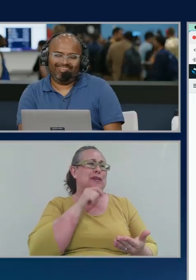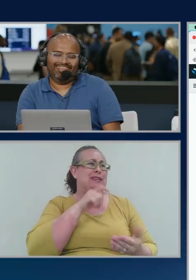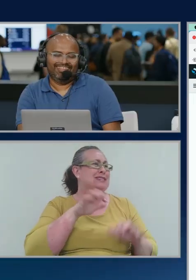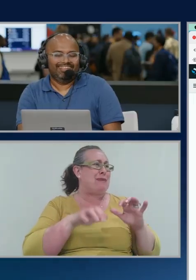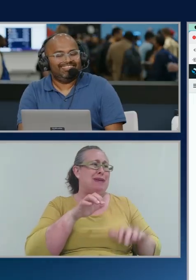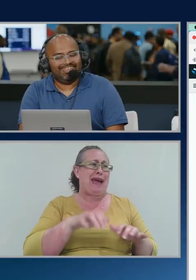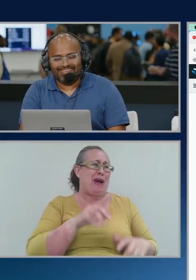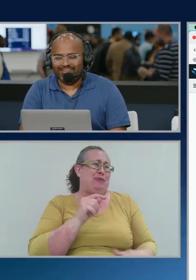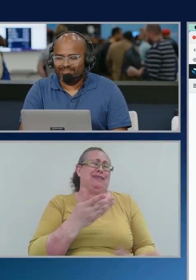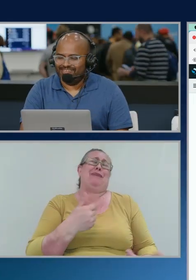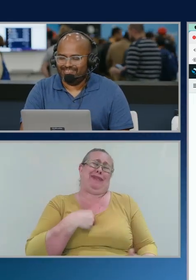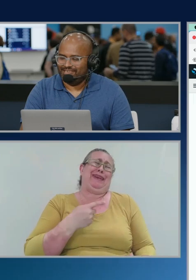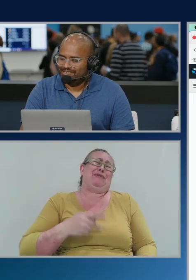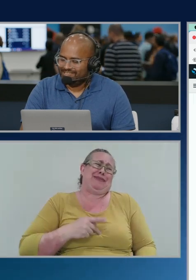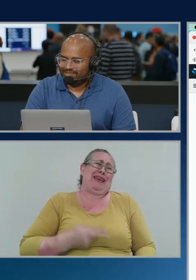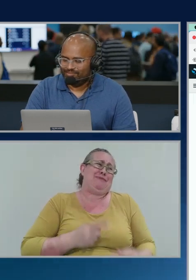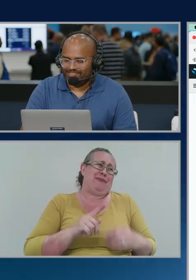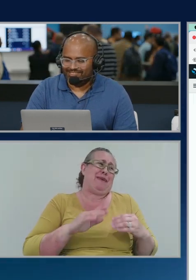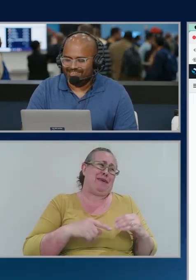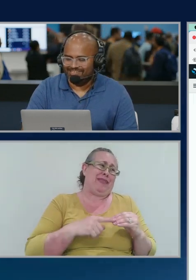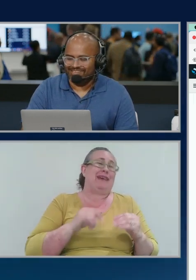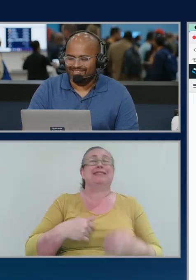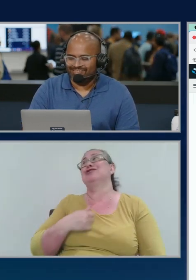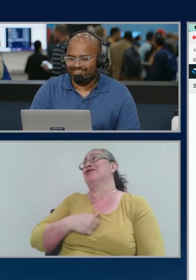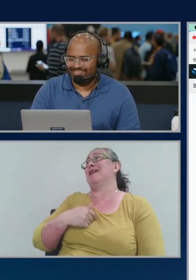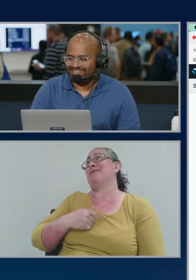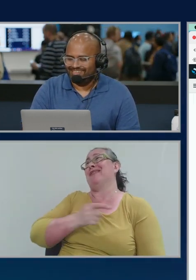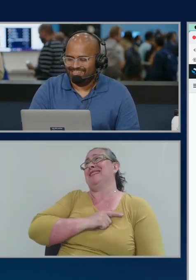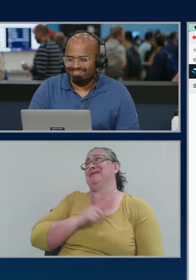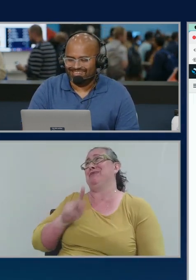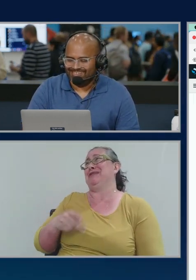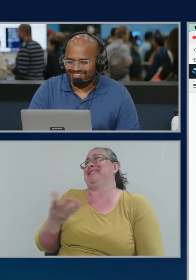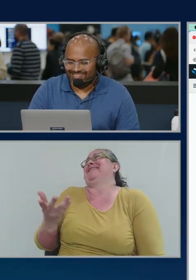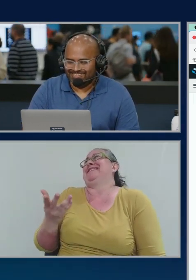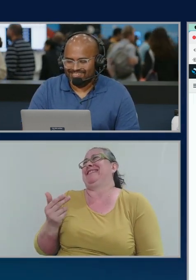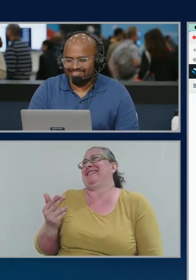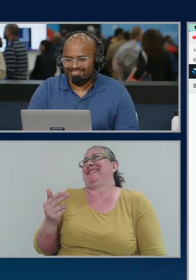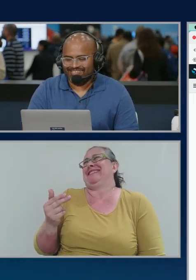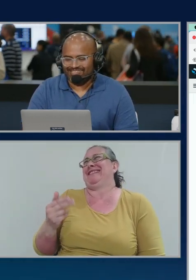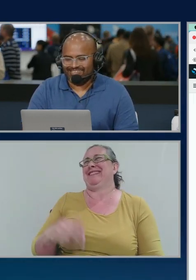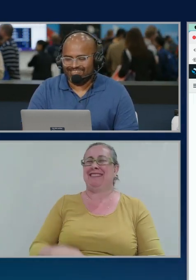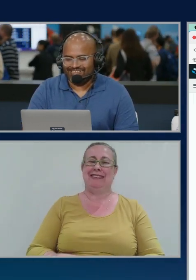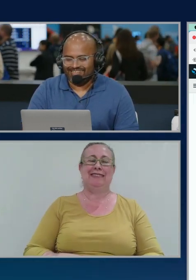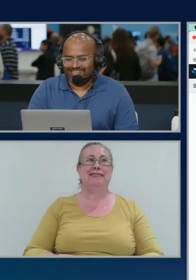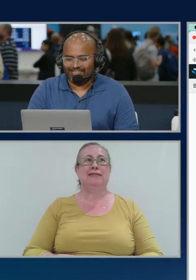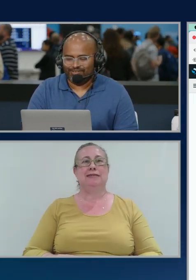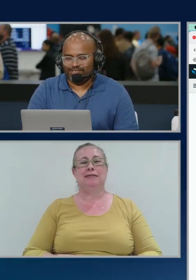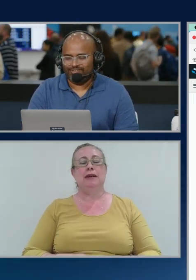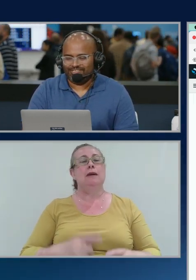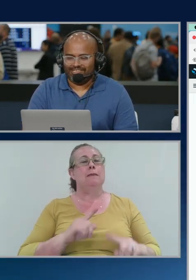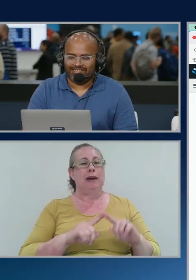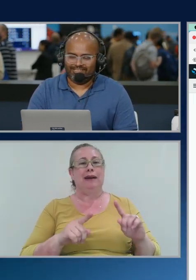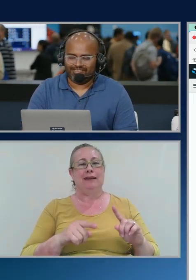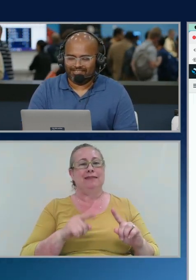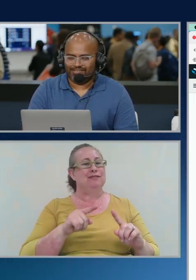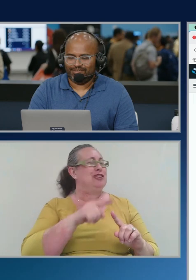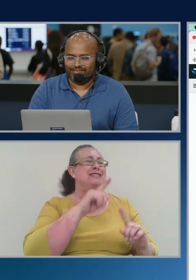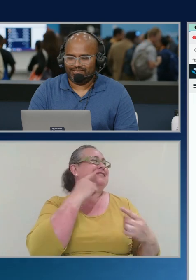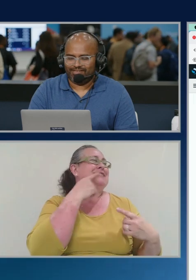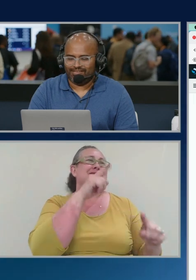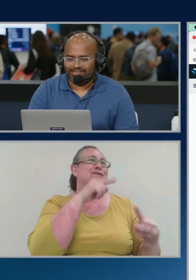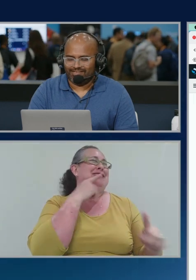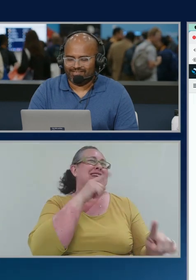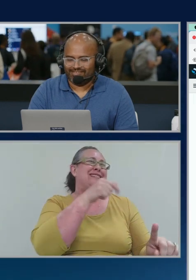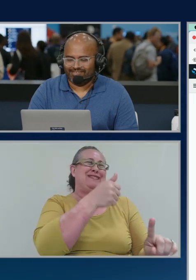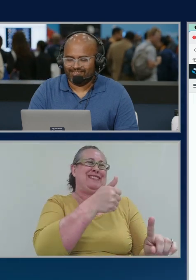little upset by that. Sorry, I'm a lazy person. <Just kidding. laughs> That just means he's a successful engineer. Yeah, so you will see exactly.